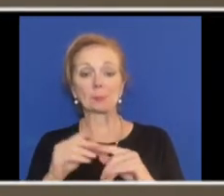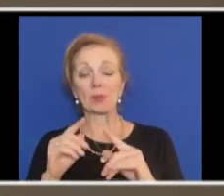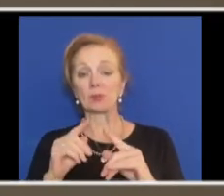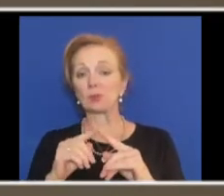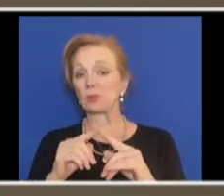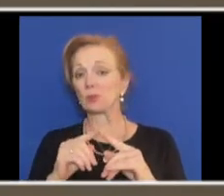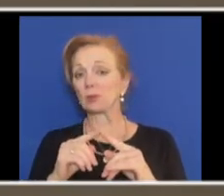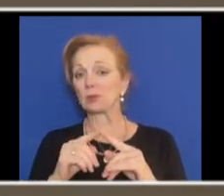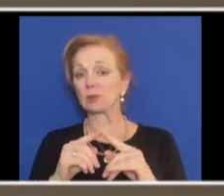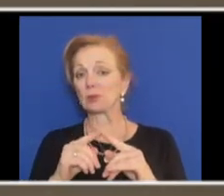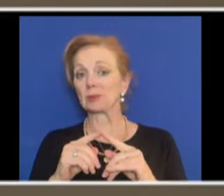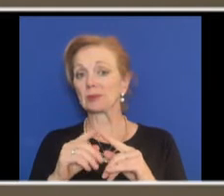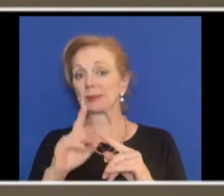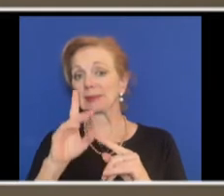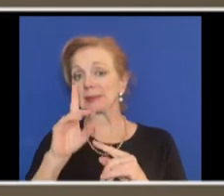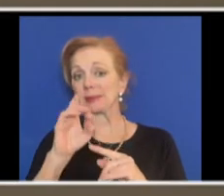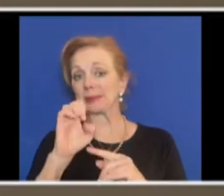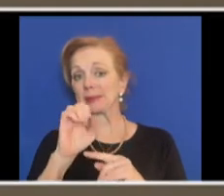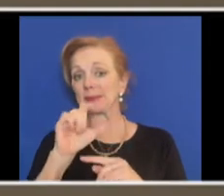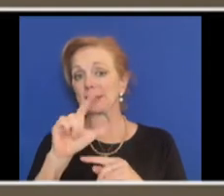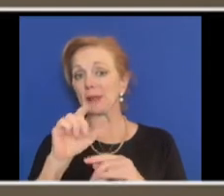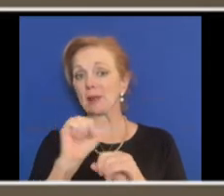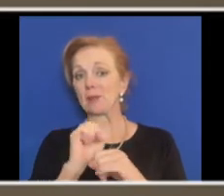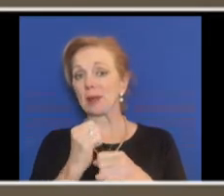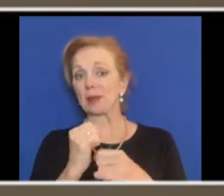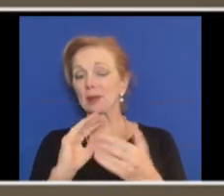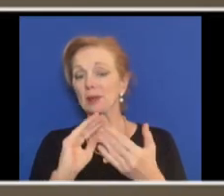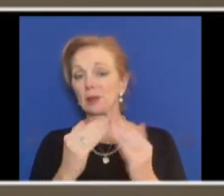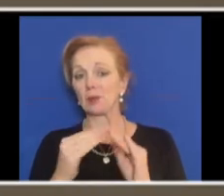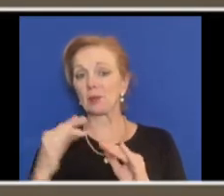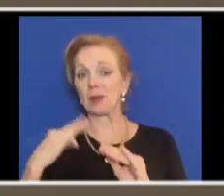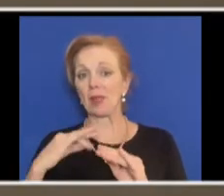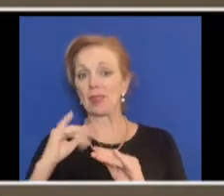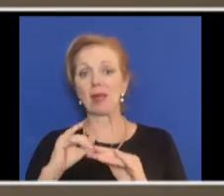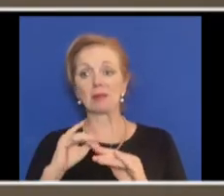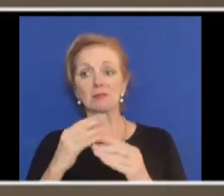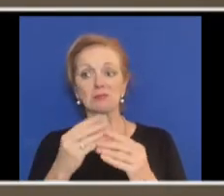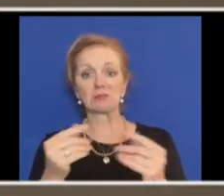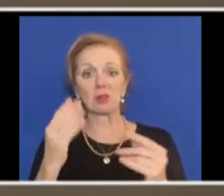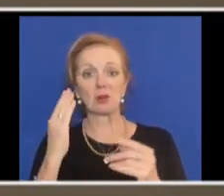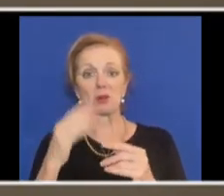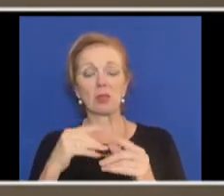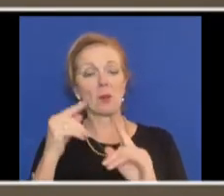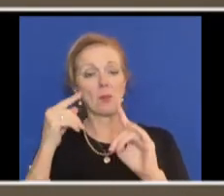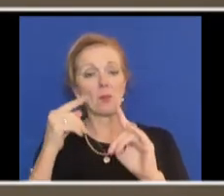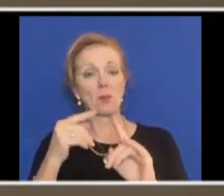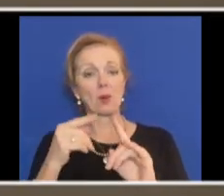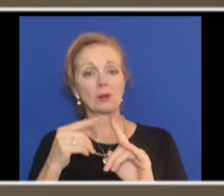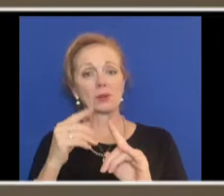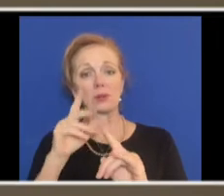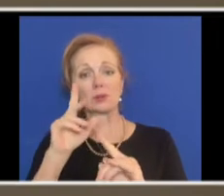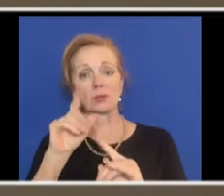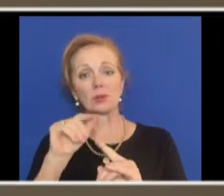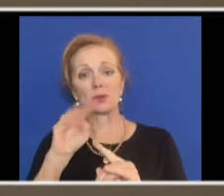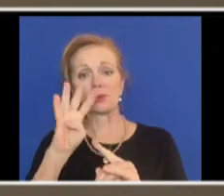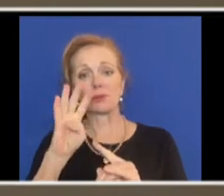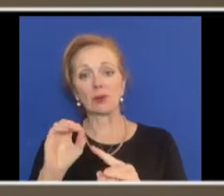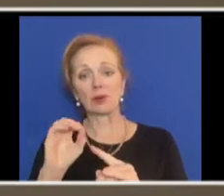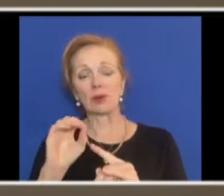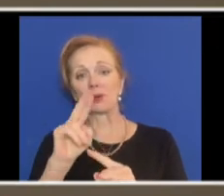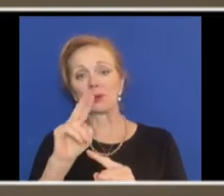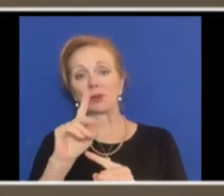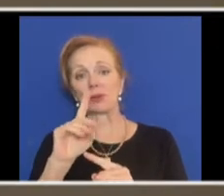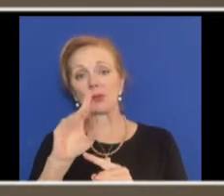deal make Community benefits that goes away the whole point of the of the 2040 comp plan the Udo